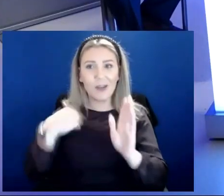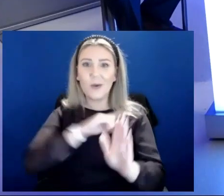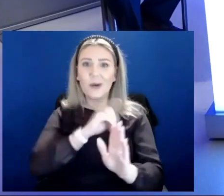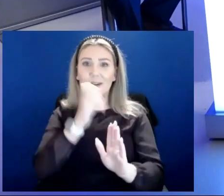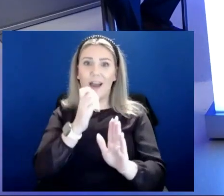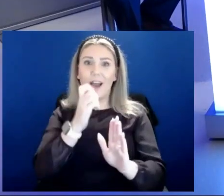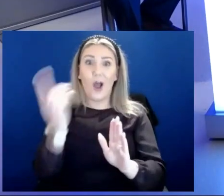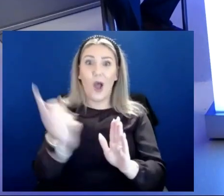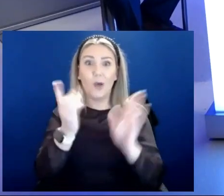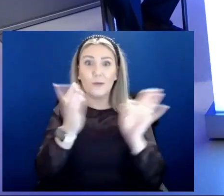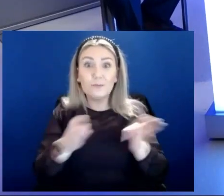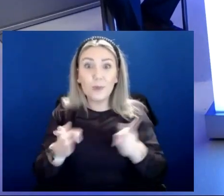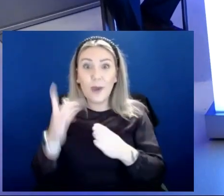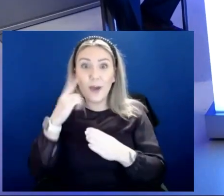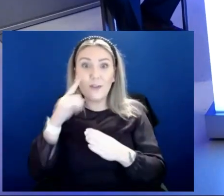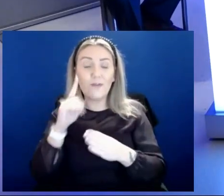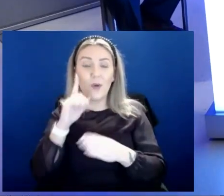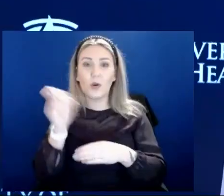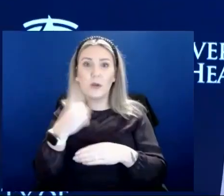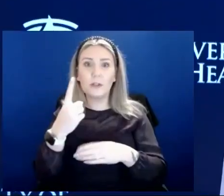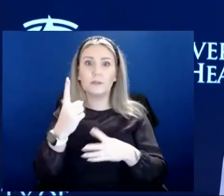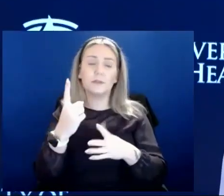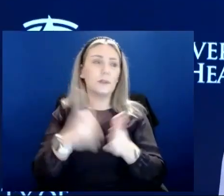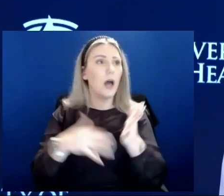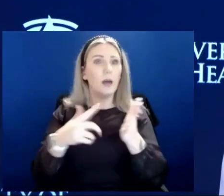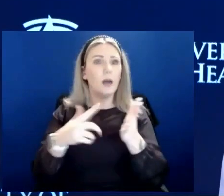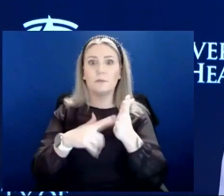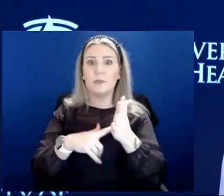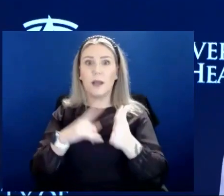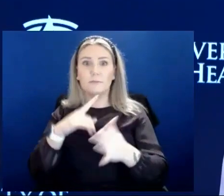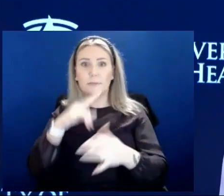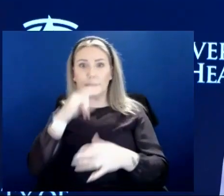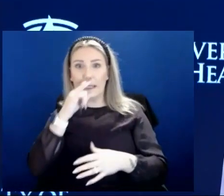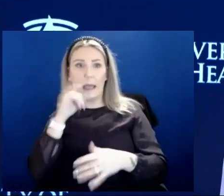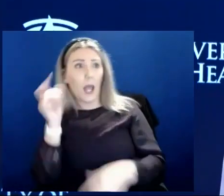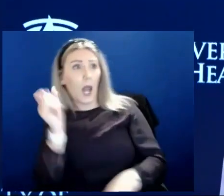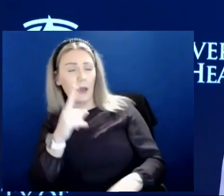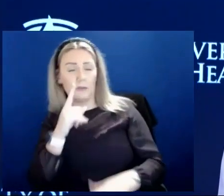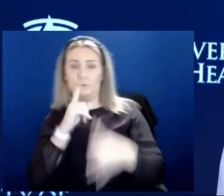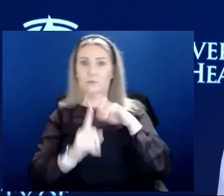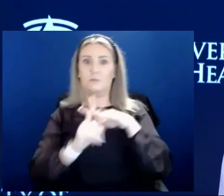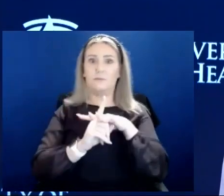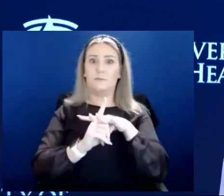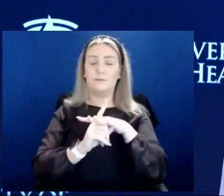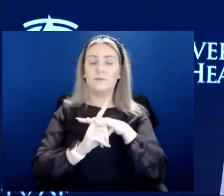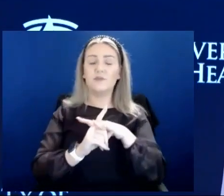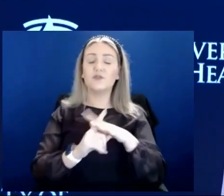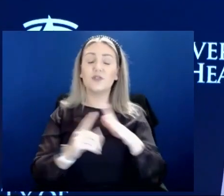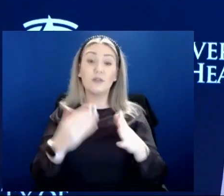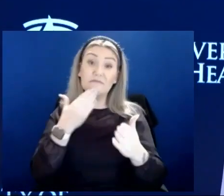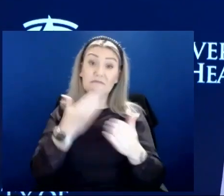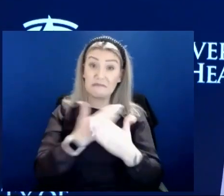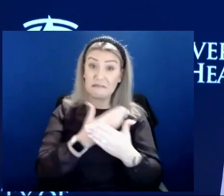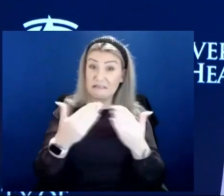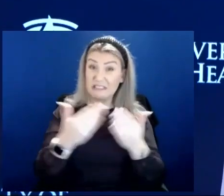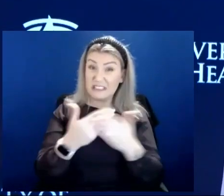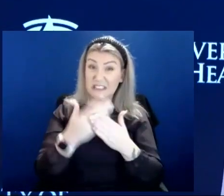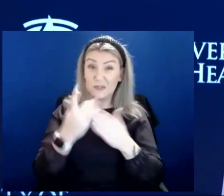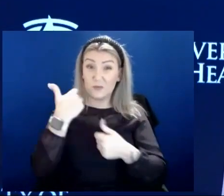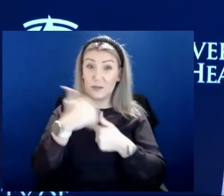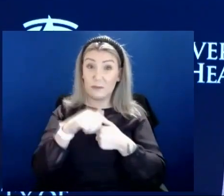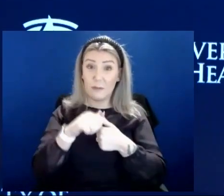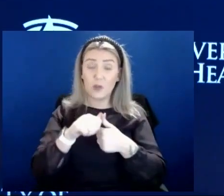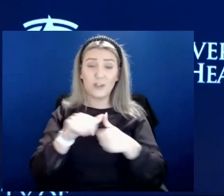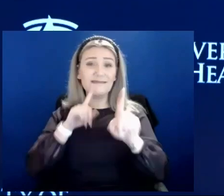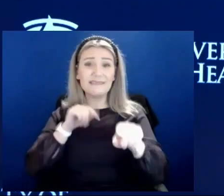Right. We're They not come always out of the prepared. blue. So a good rule of thumb is just to answer the question that the child asked and no more. Okay, so to